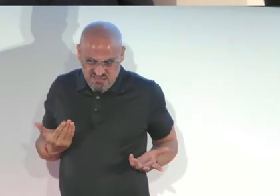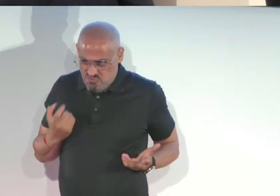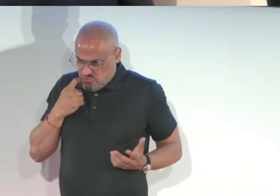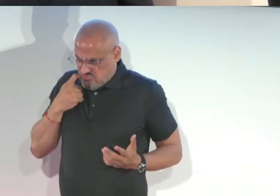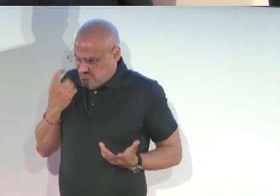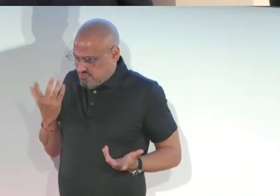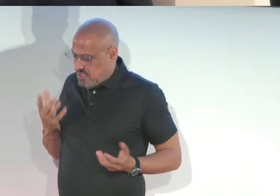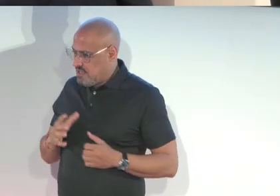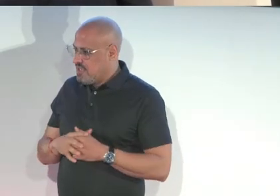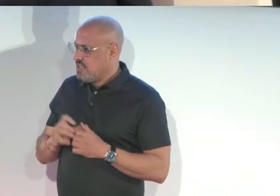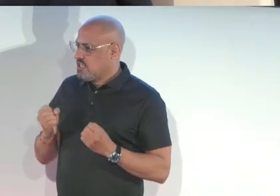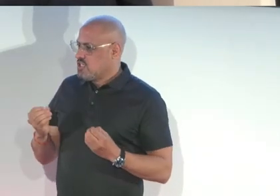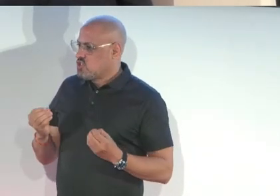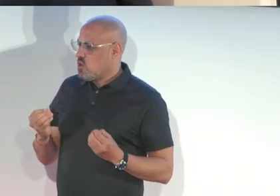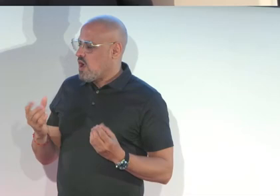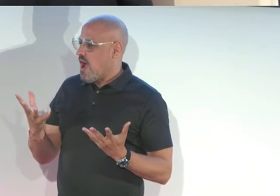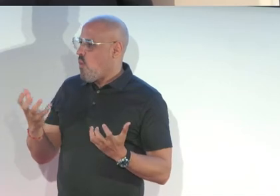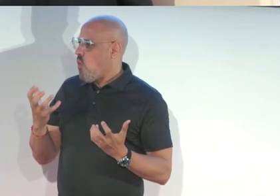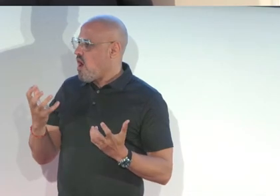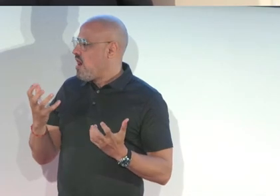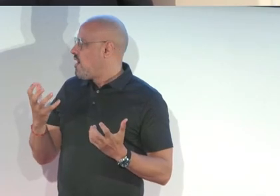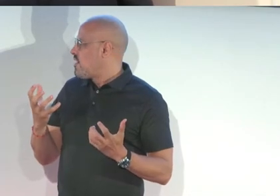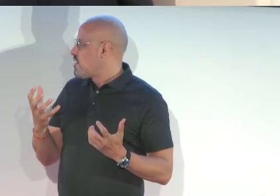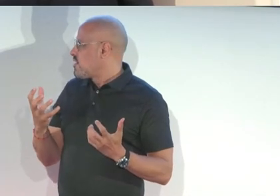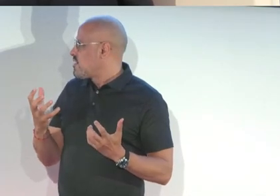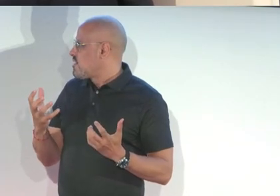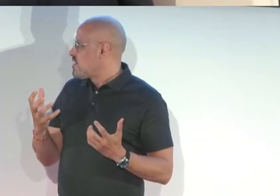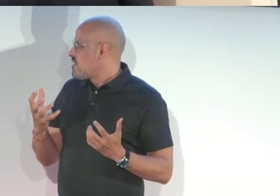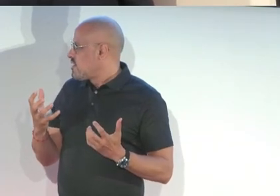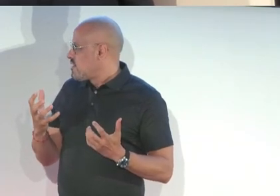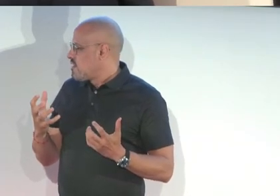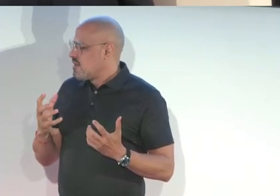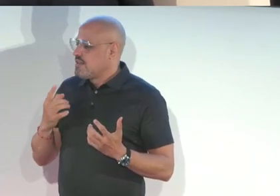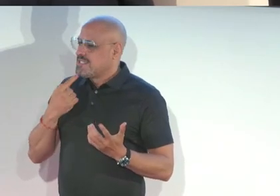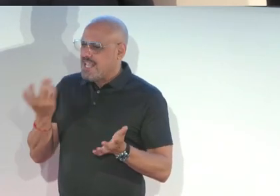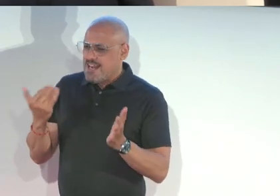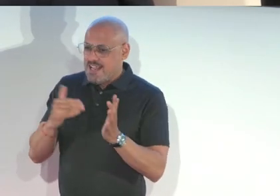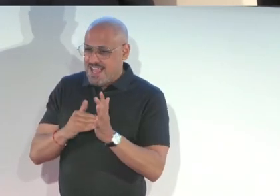nothing like that on the horizon just in 2019, 5 years ago.